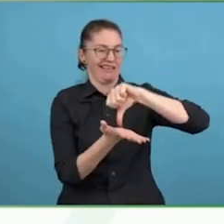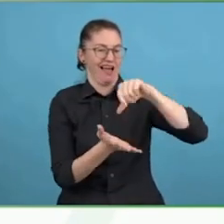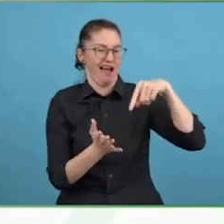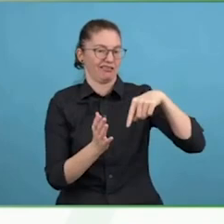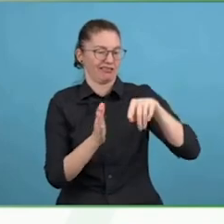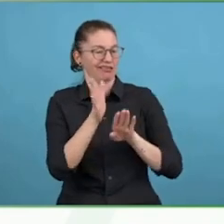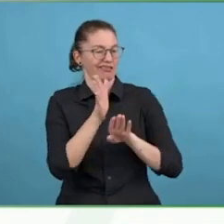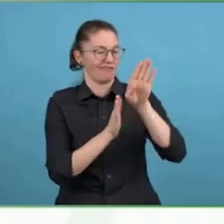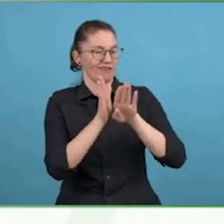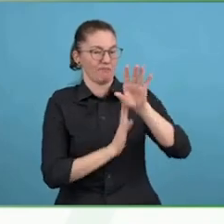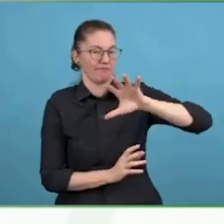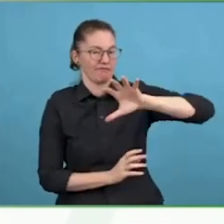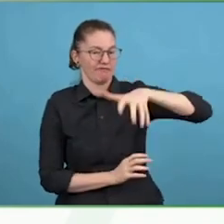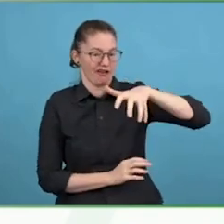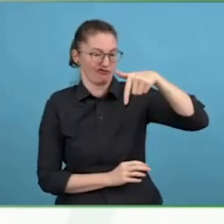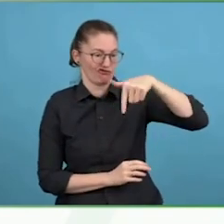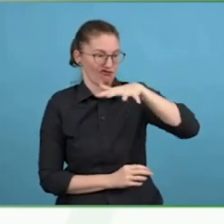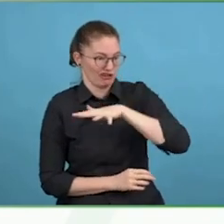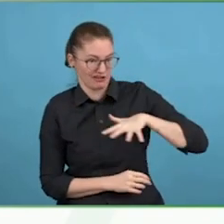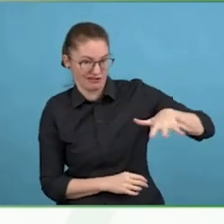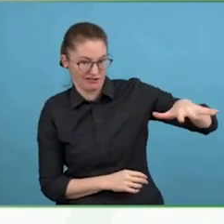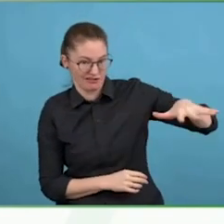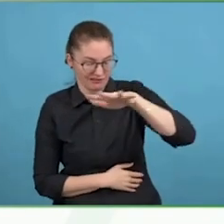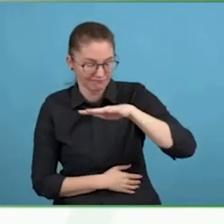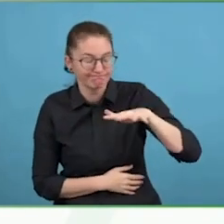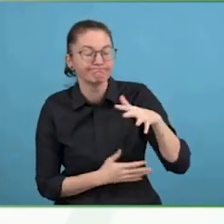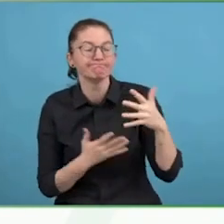political and economical